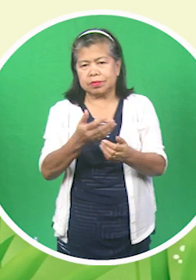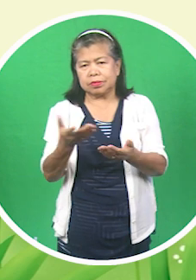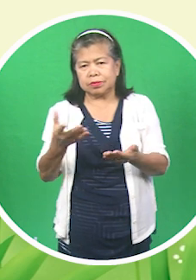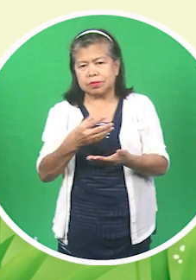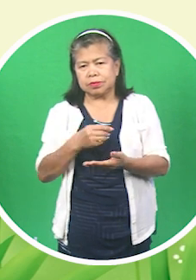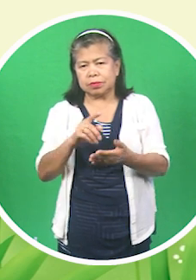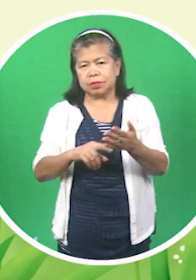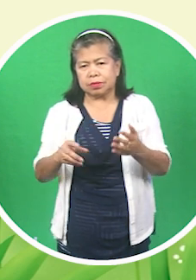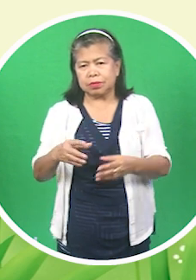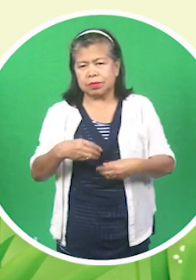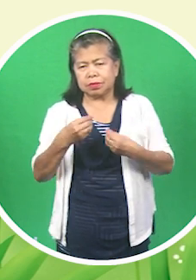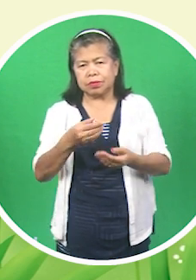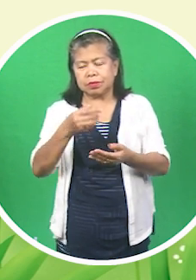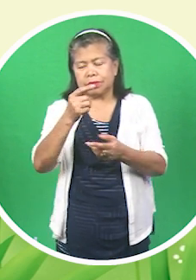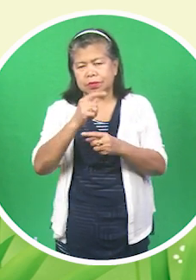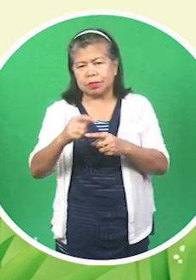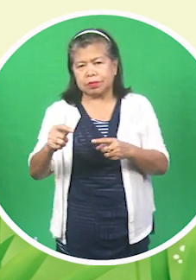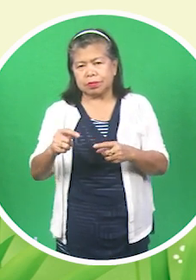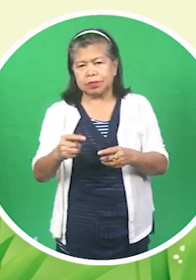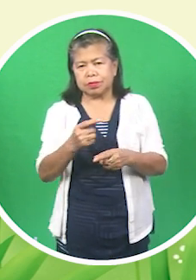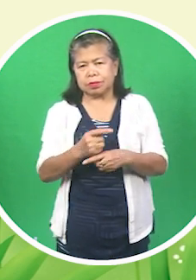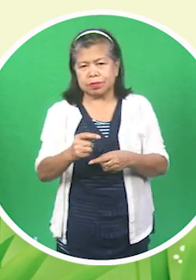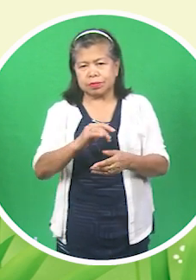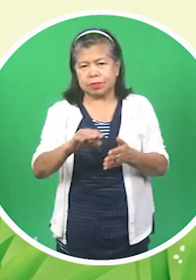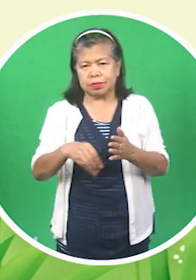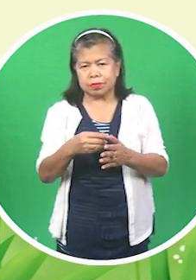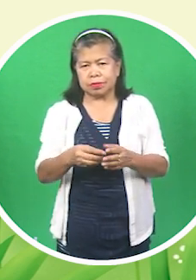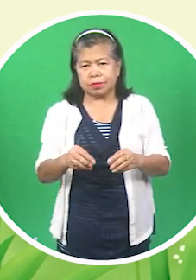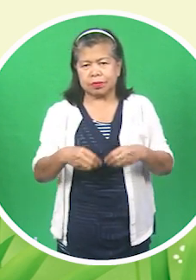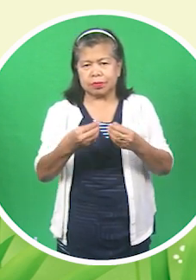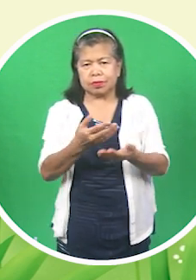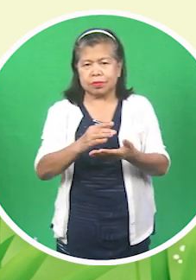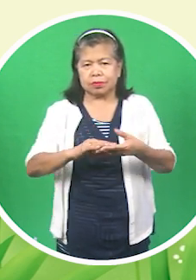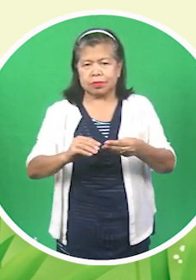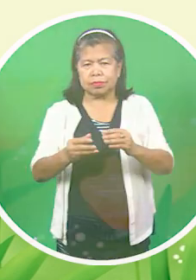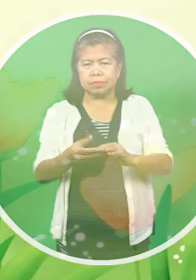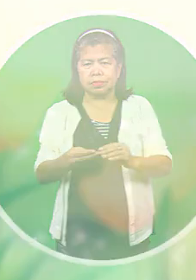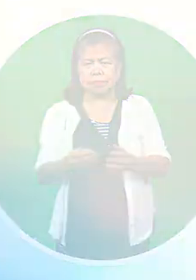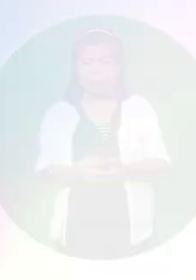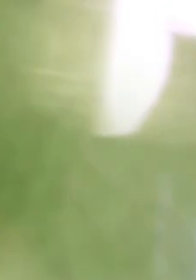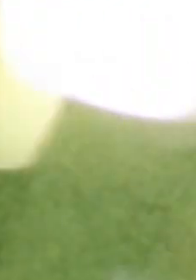for anything you want, what would you ask for? Let's first watch this story.